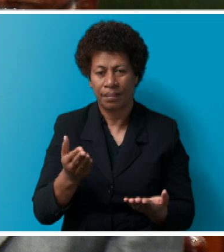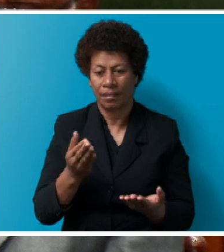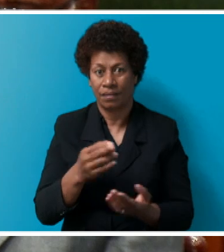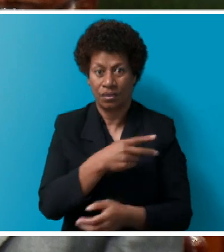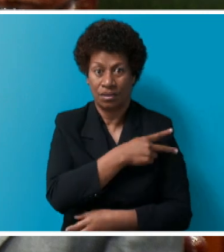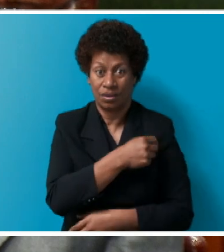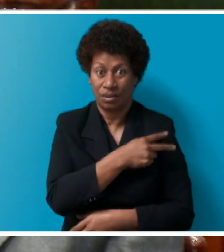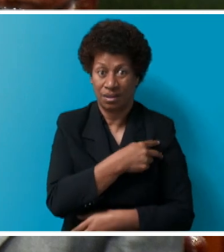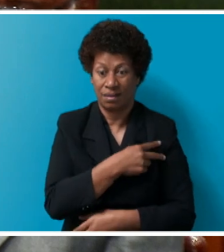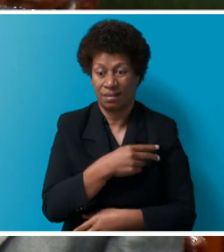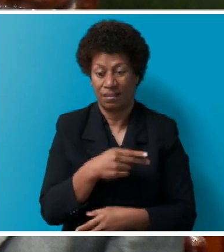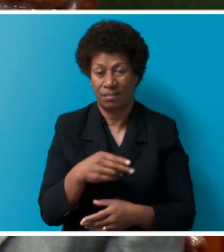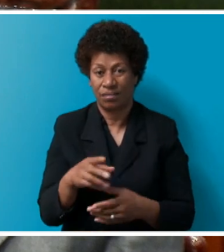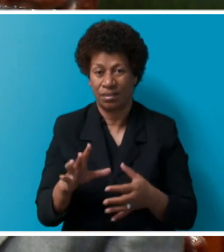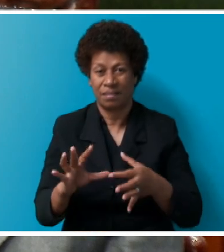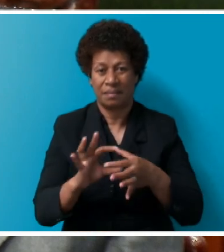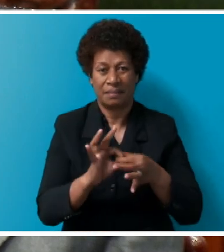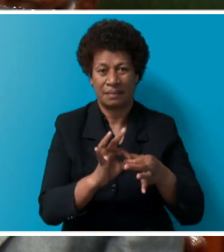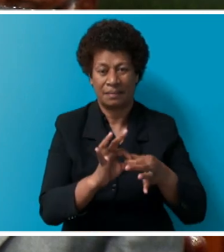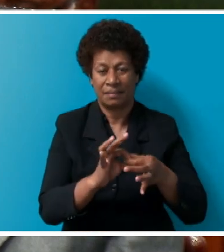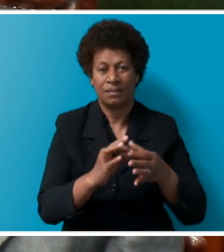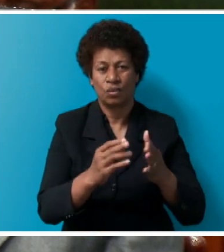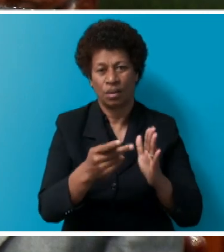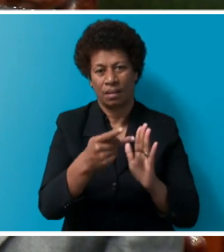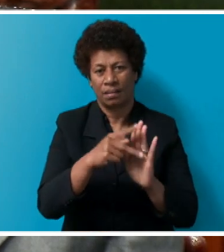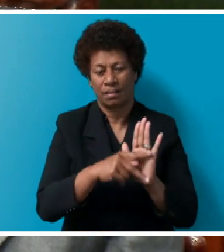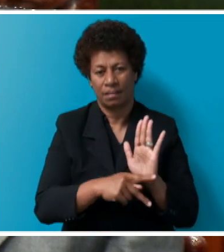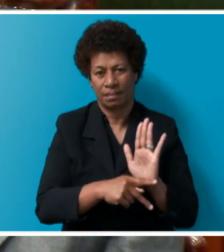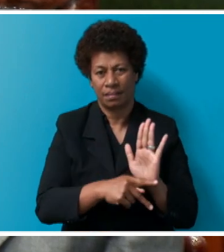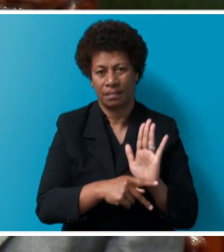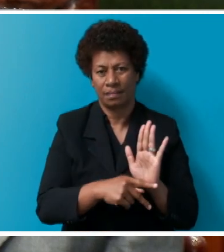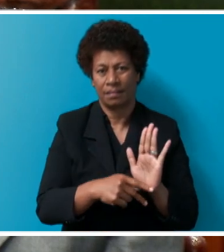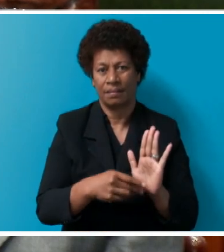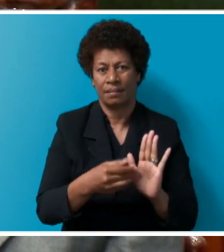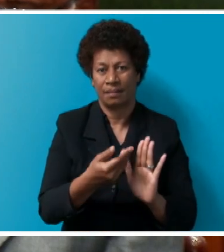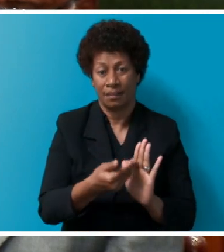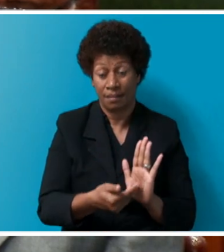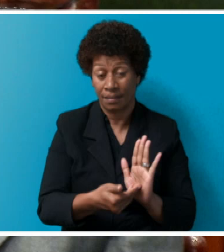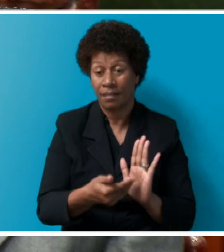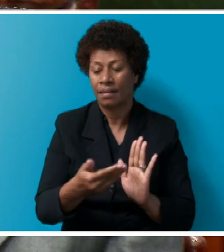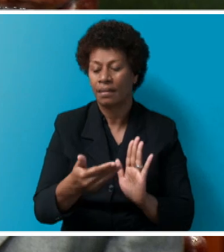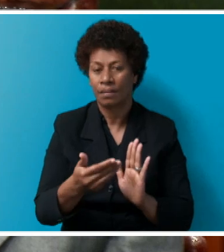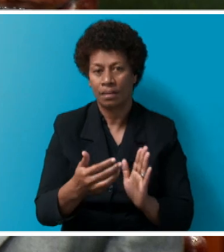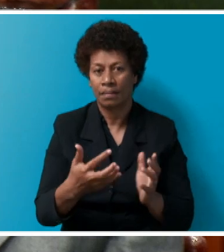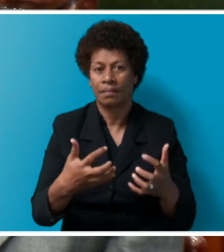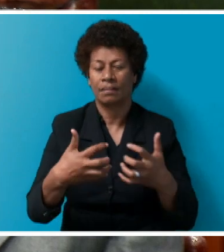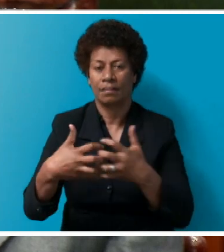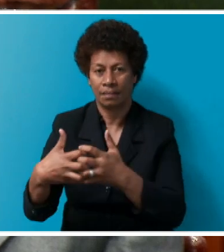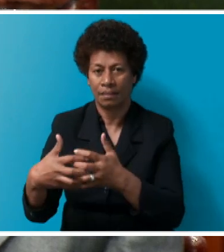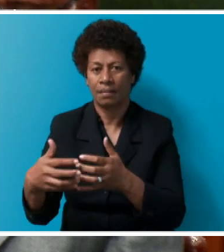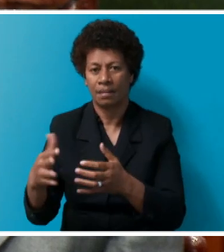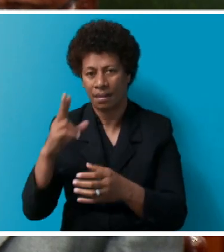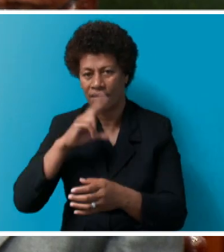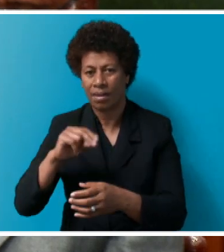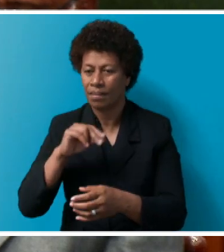plans aligned with our standard operating procedures. These templates will be adopted and made available